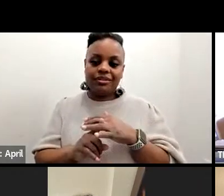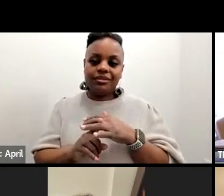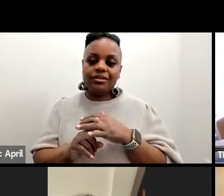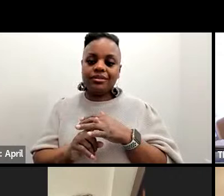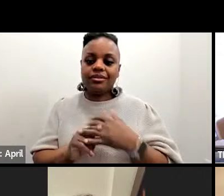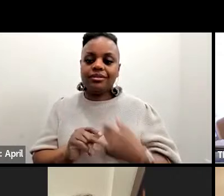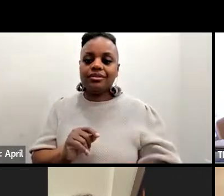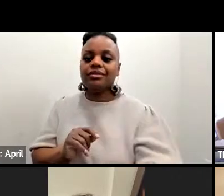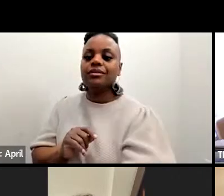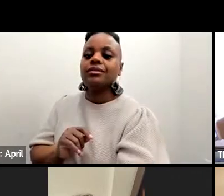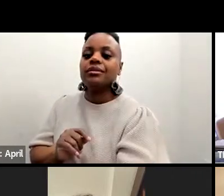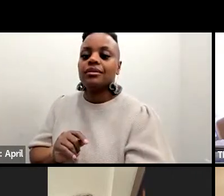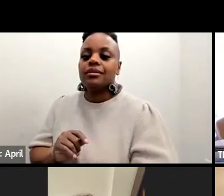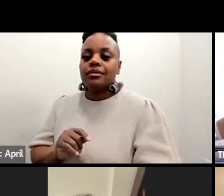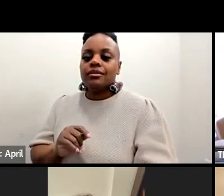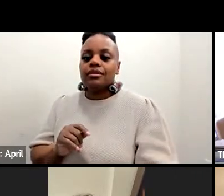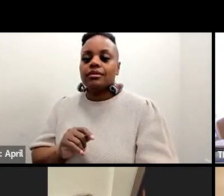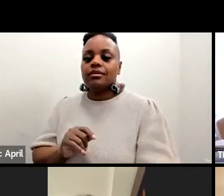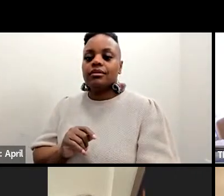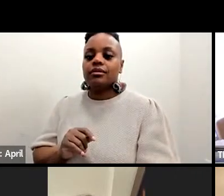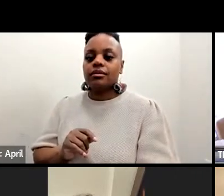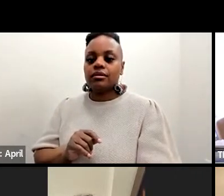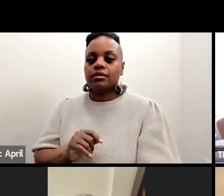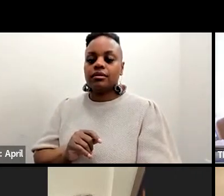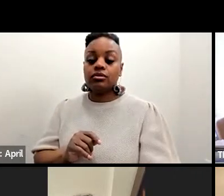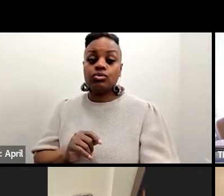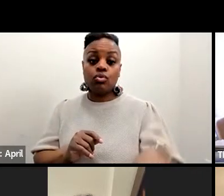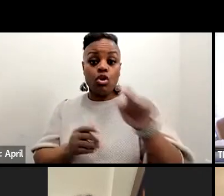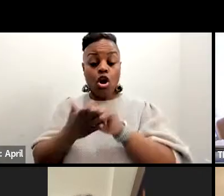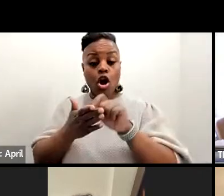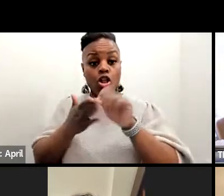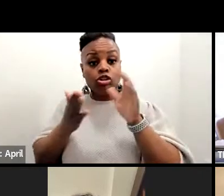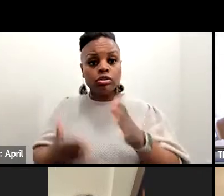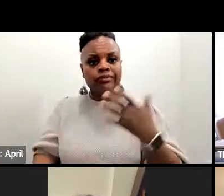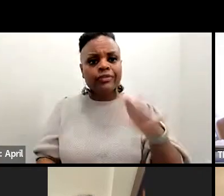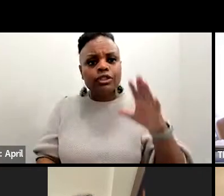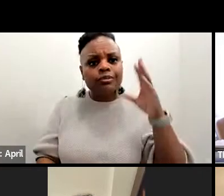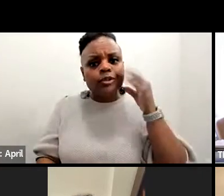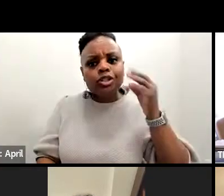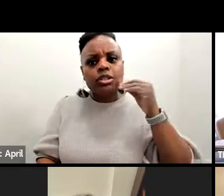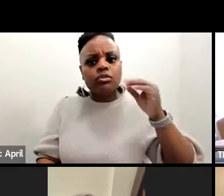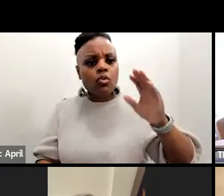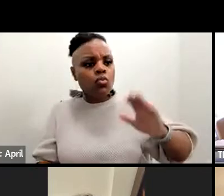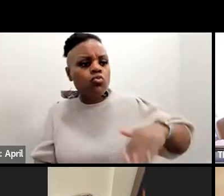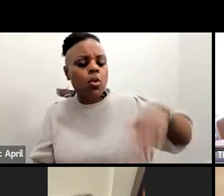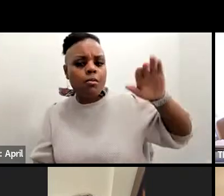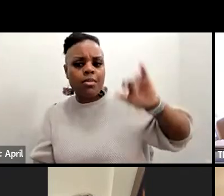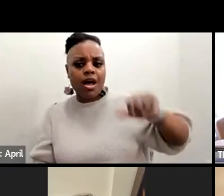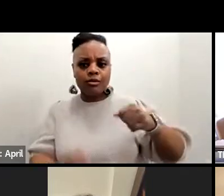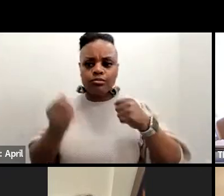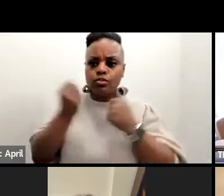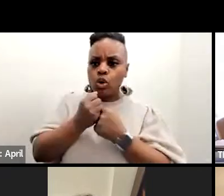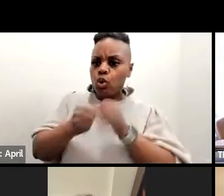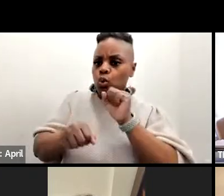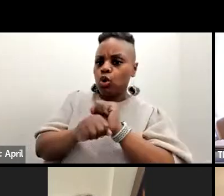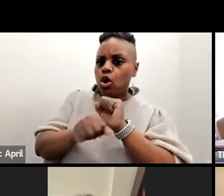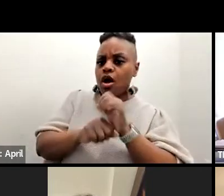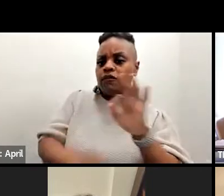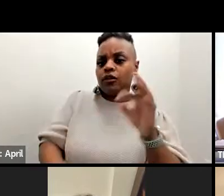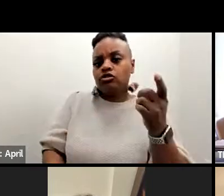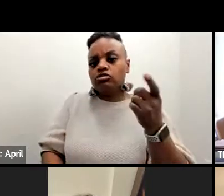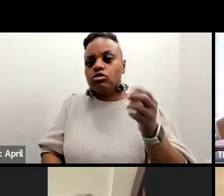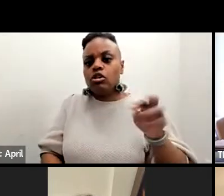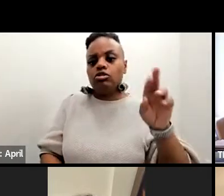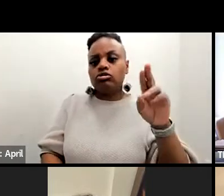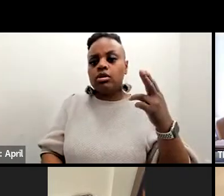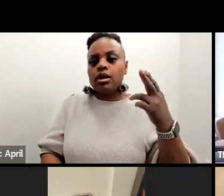on some superb work by Dr. Khalil El-Anani, that demonstrates, right, the Brotherhood develops and thrives under decades